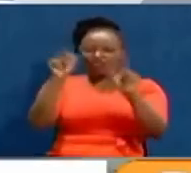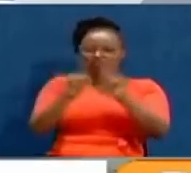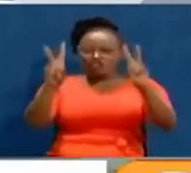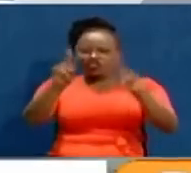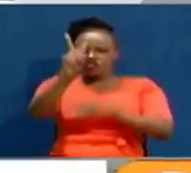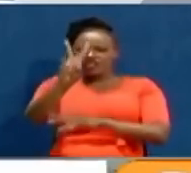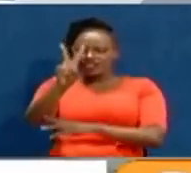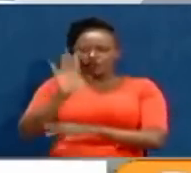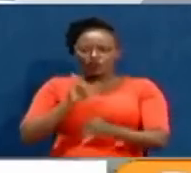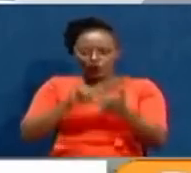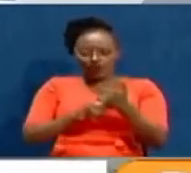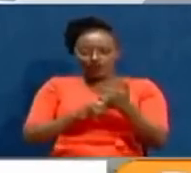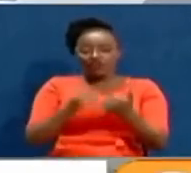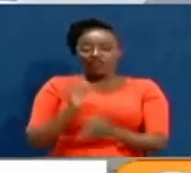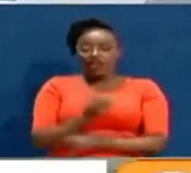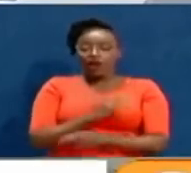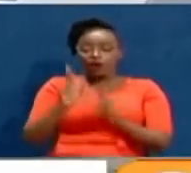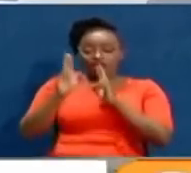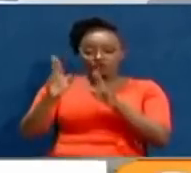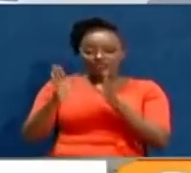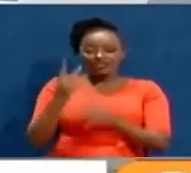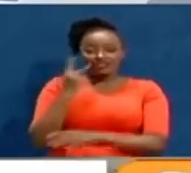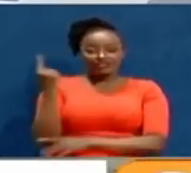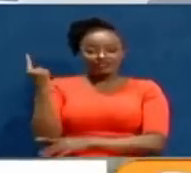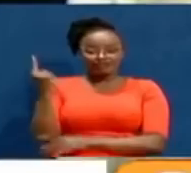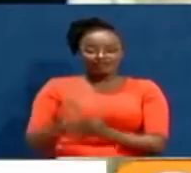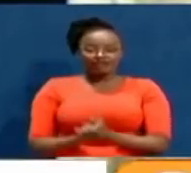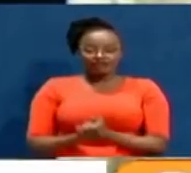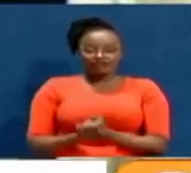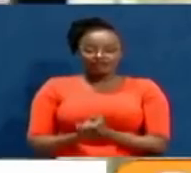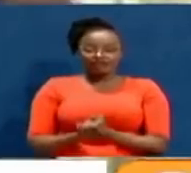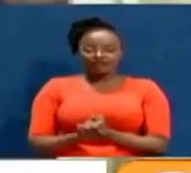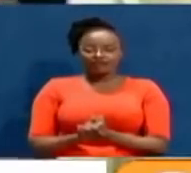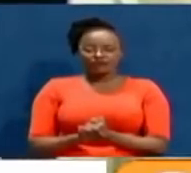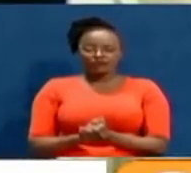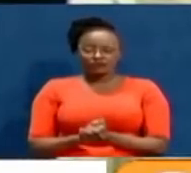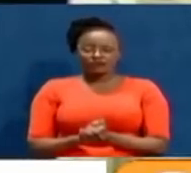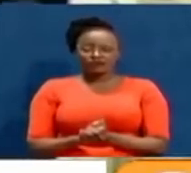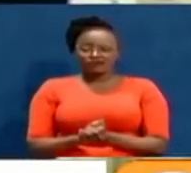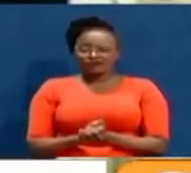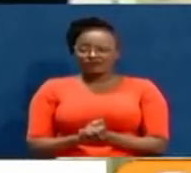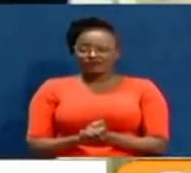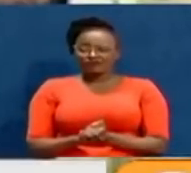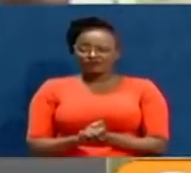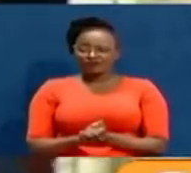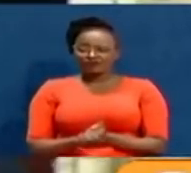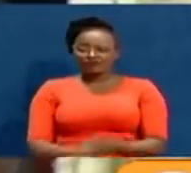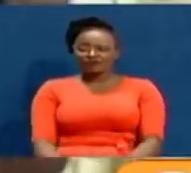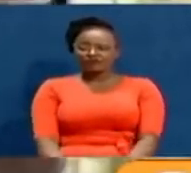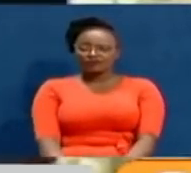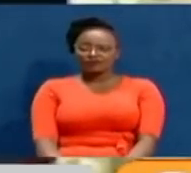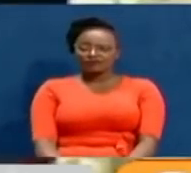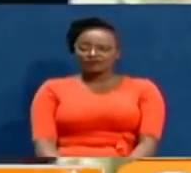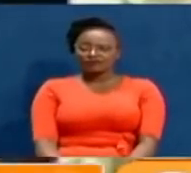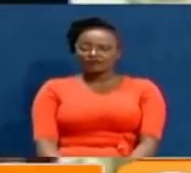for a second wife. Here is Jamila Mohammed with that report. Mheshimiwa Rais, recently you went to Kisumu, na